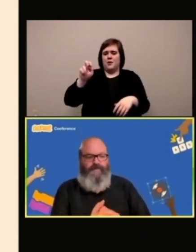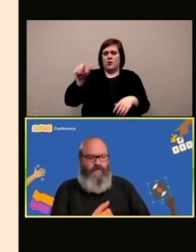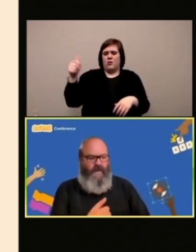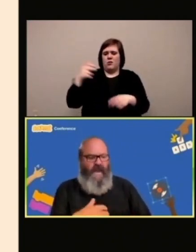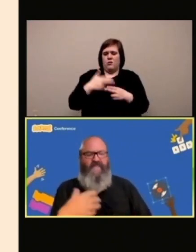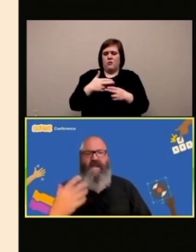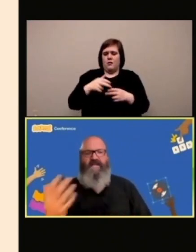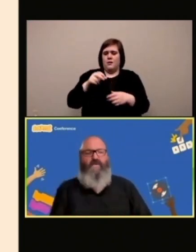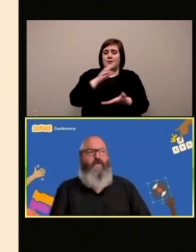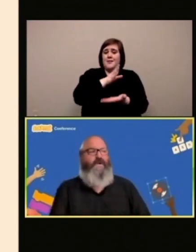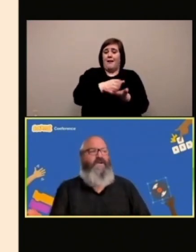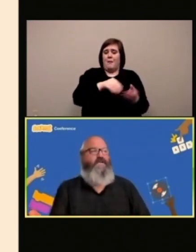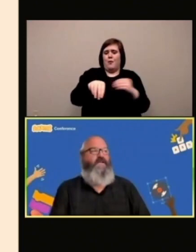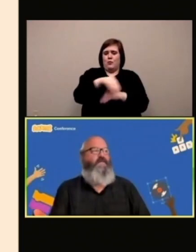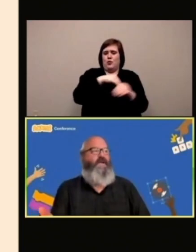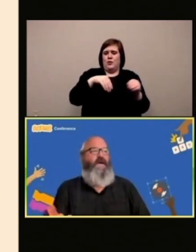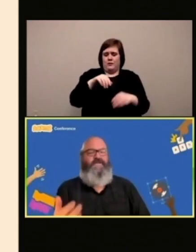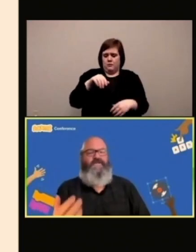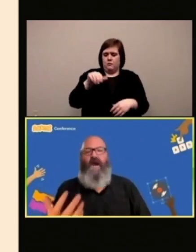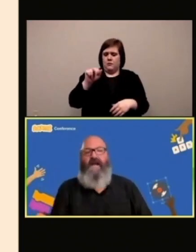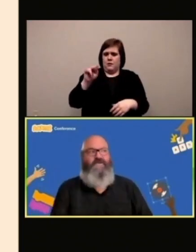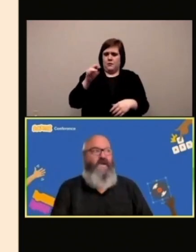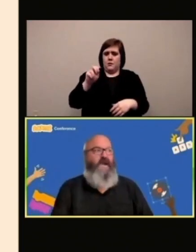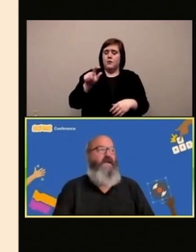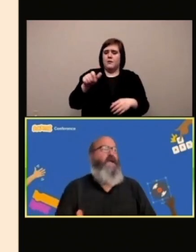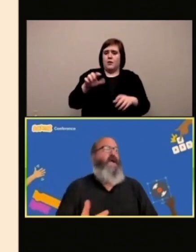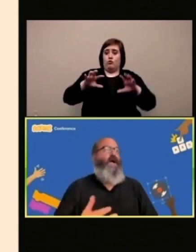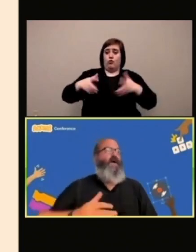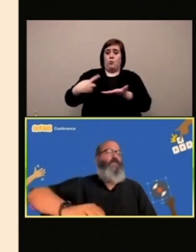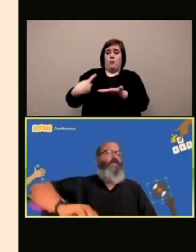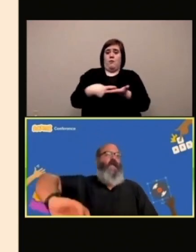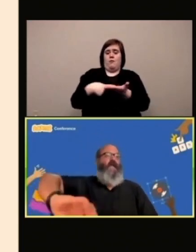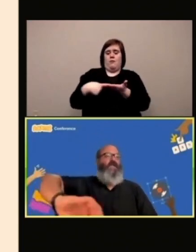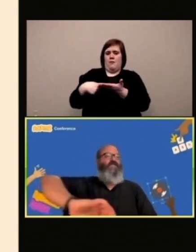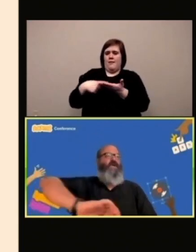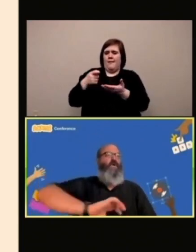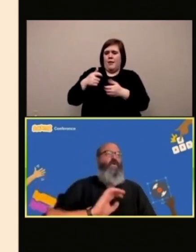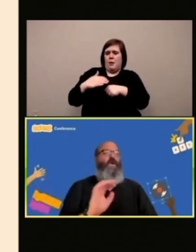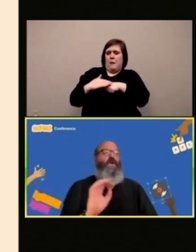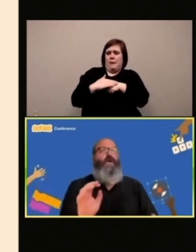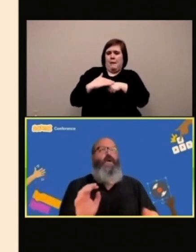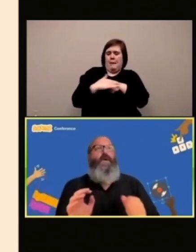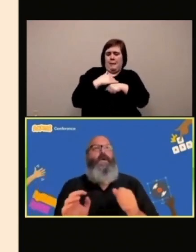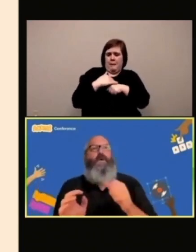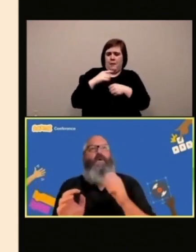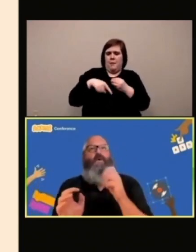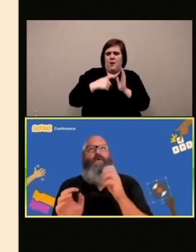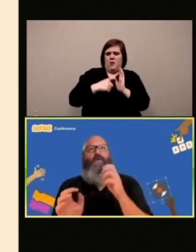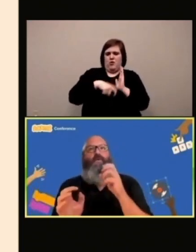And then as a group, we talked a little bit about Scratch, right? And so